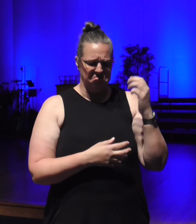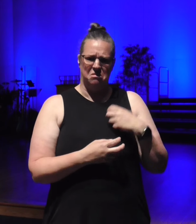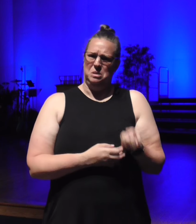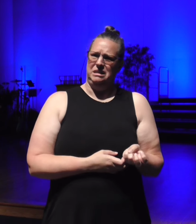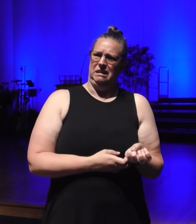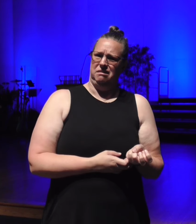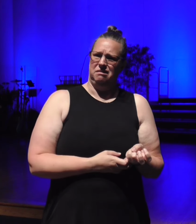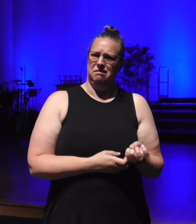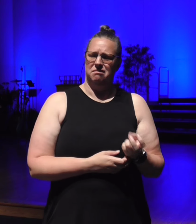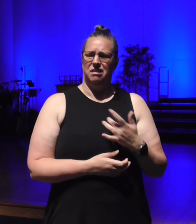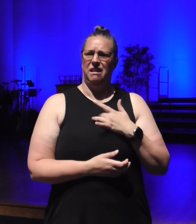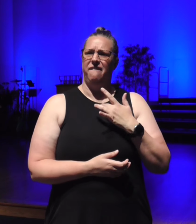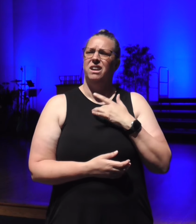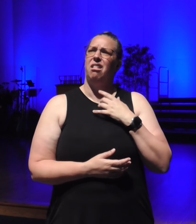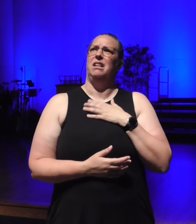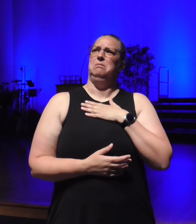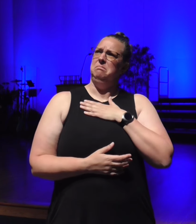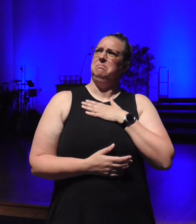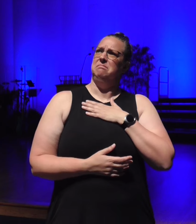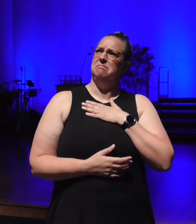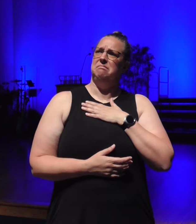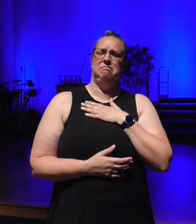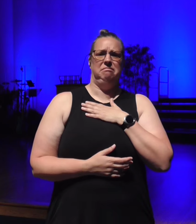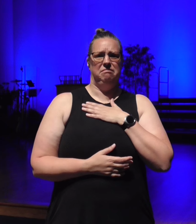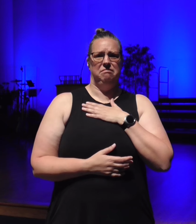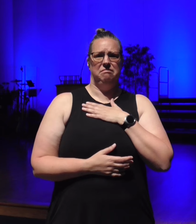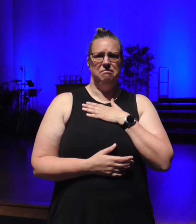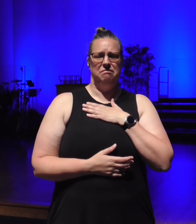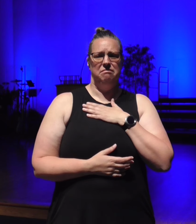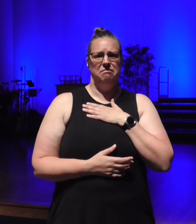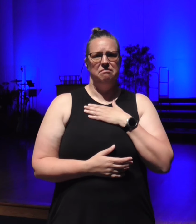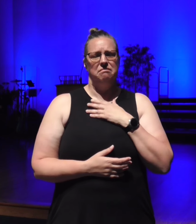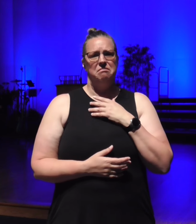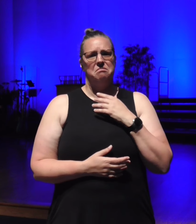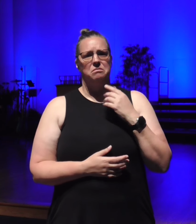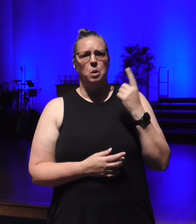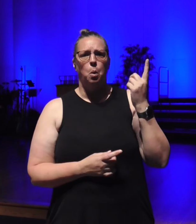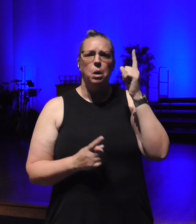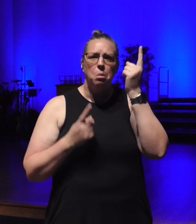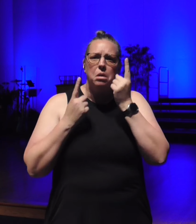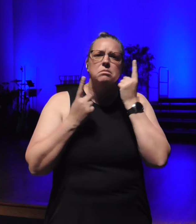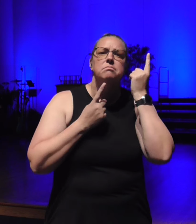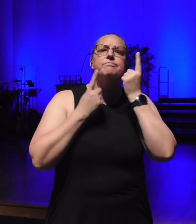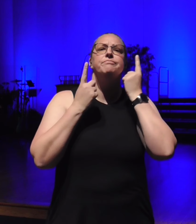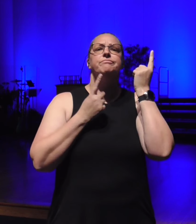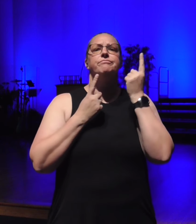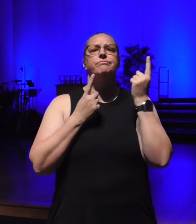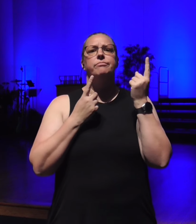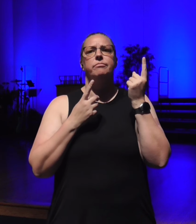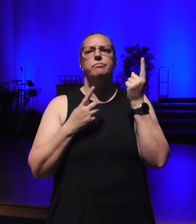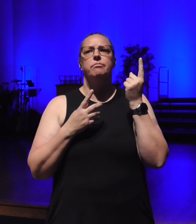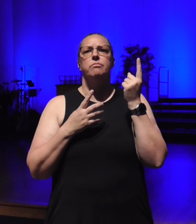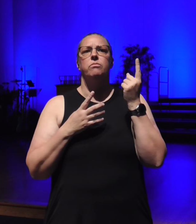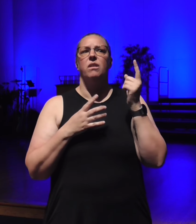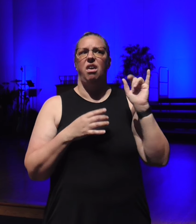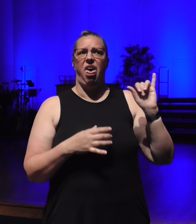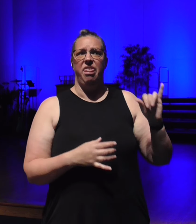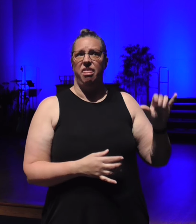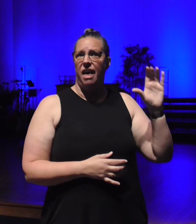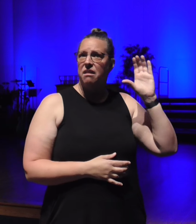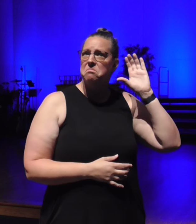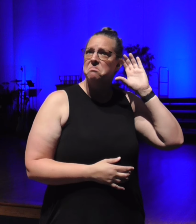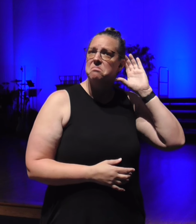telegraph pole to contemplate, to listen. And what do you begin to hear